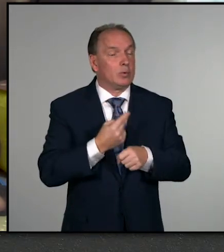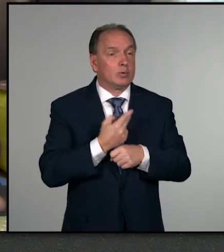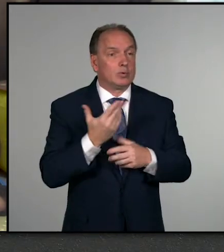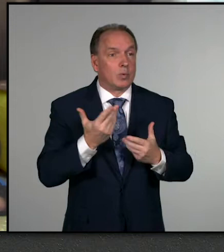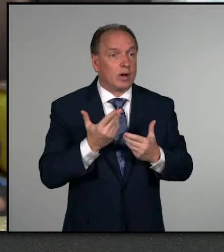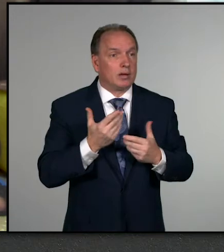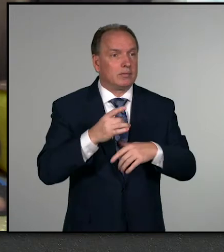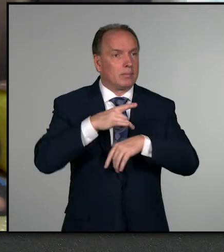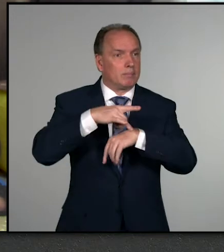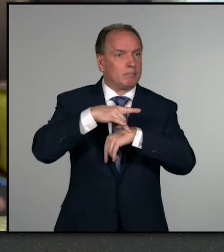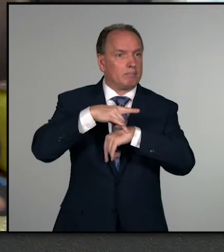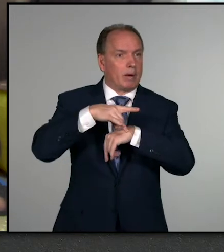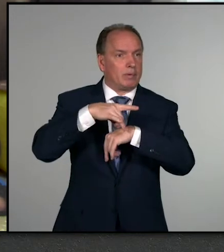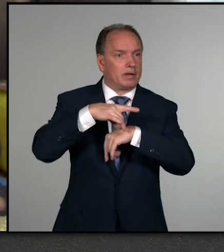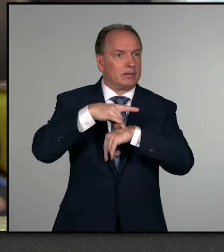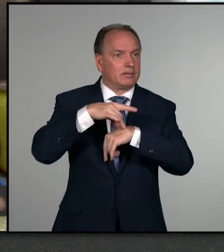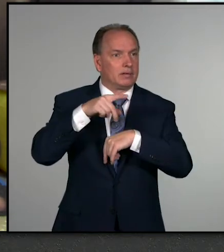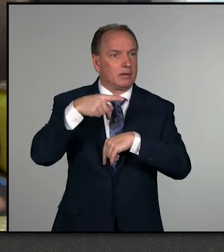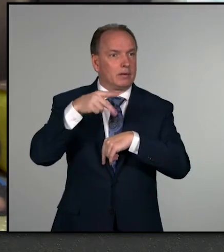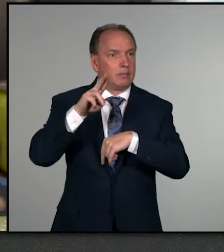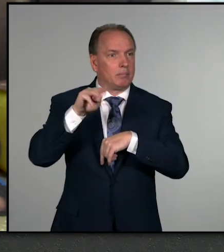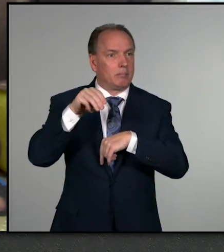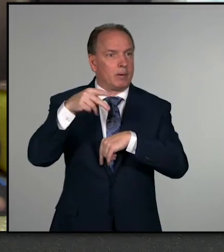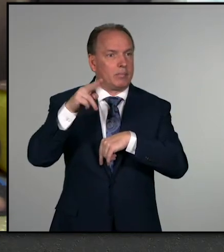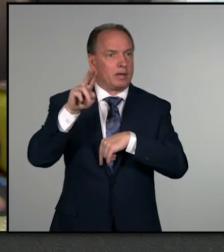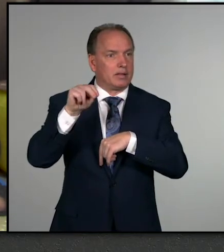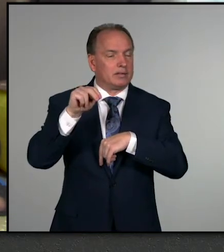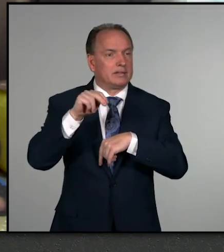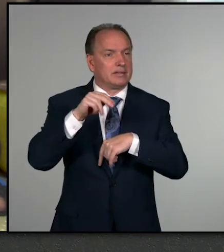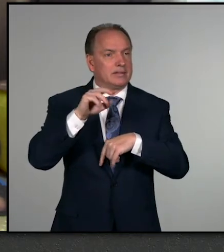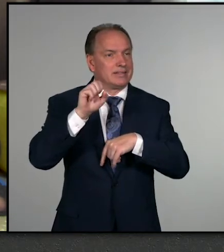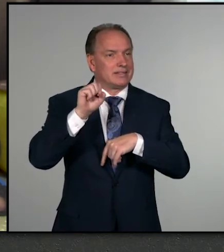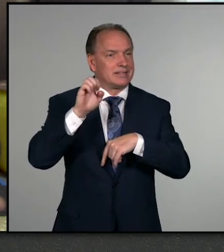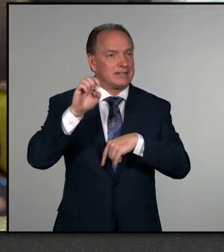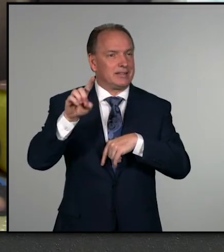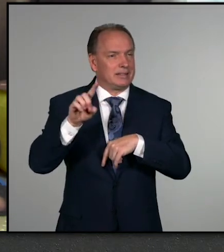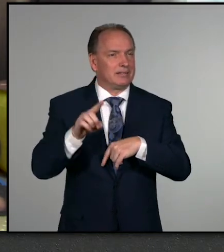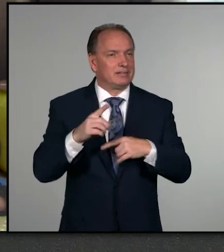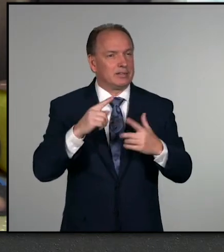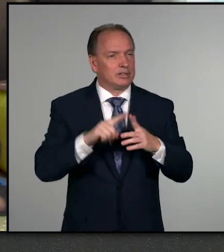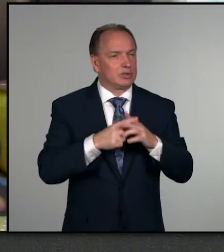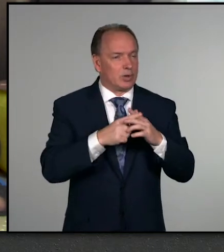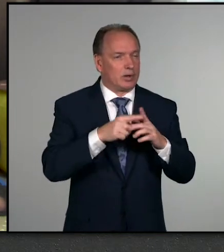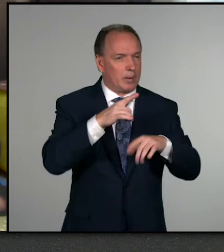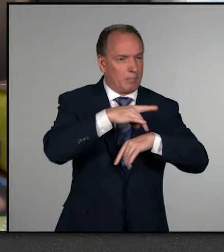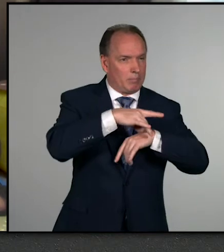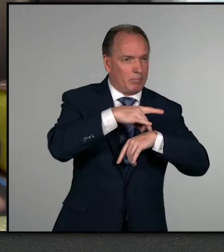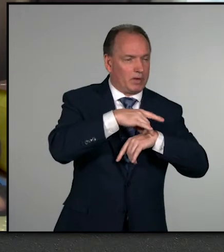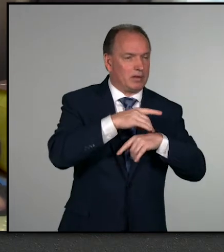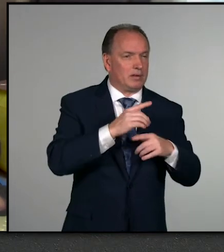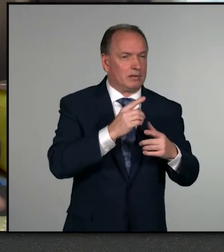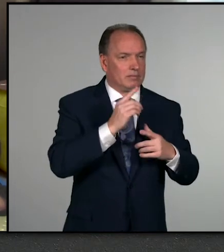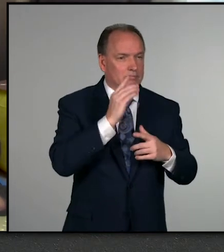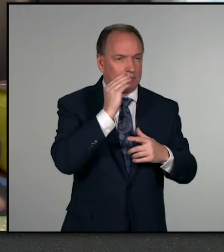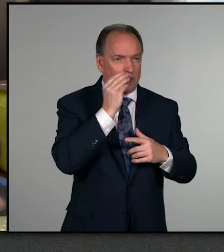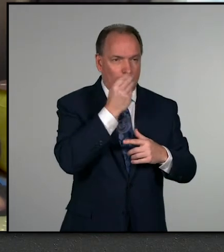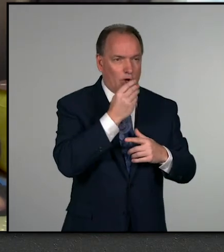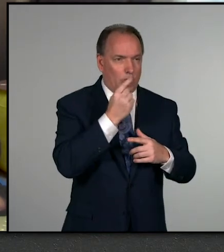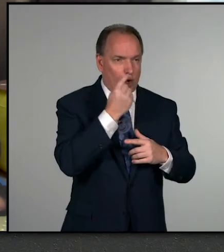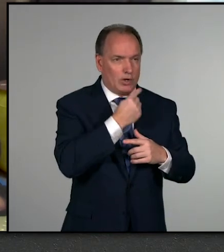actually start pumpkin seeds. I want to start a pumpkin garden. We always love to have